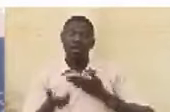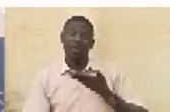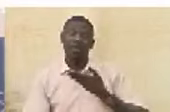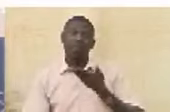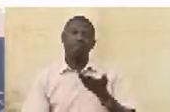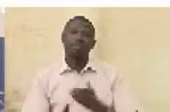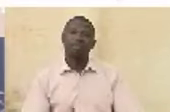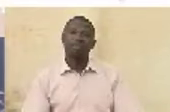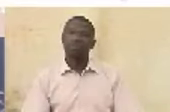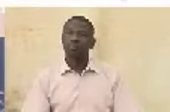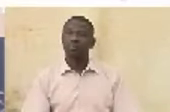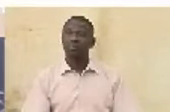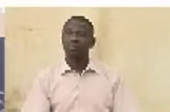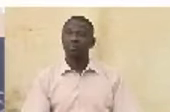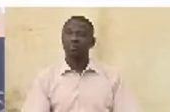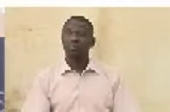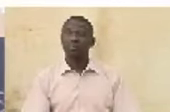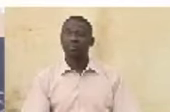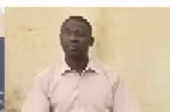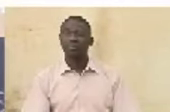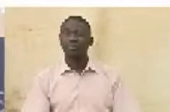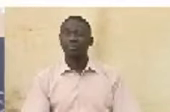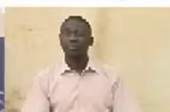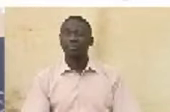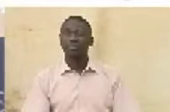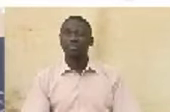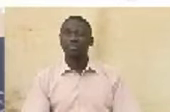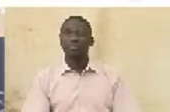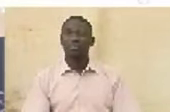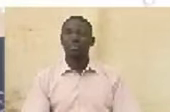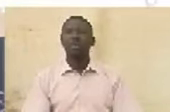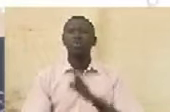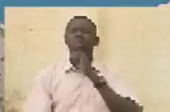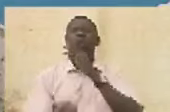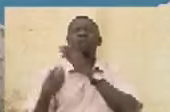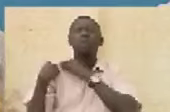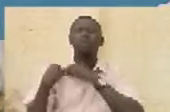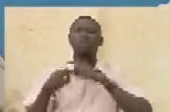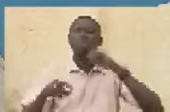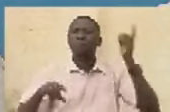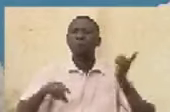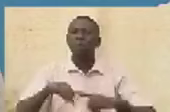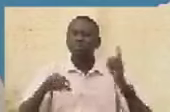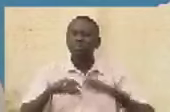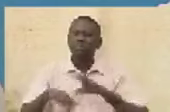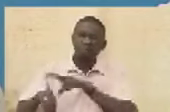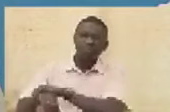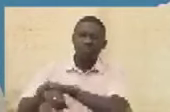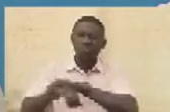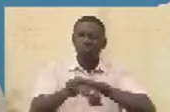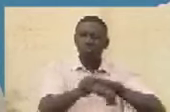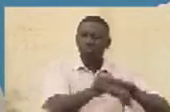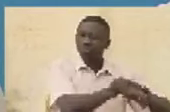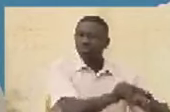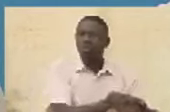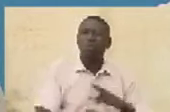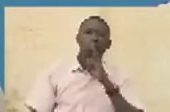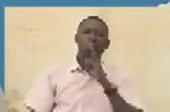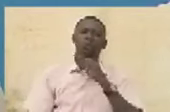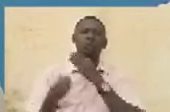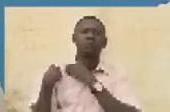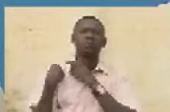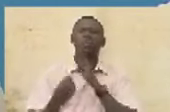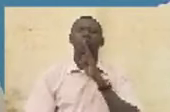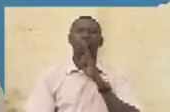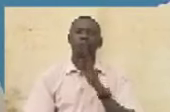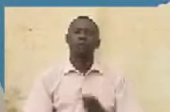And who was involved in this act of beating him up and dragging him? Jumaale benu mabere ni ni dinkira do ni tumo melne be lipalay